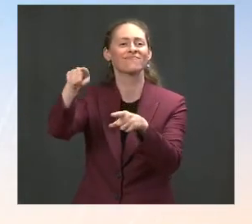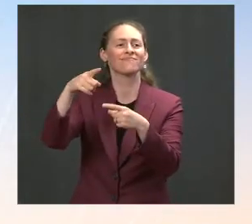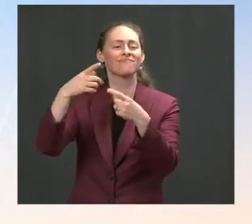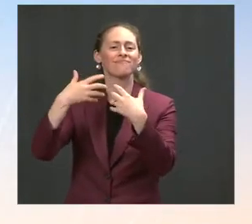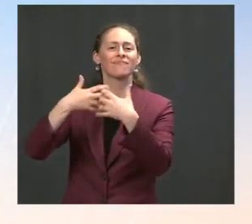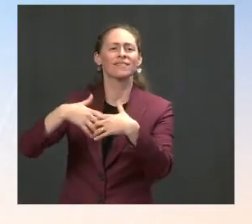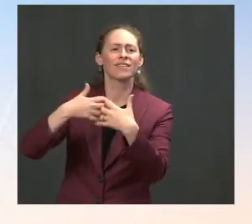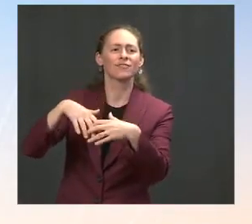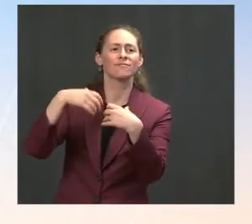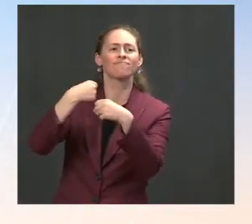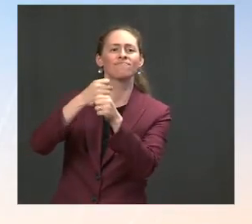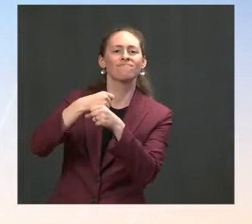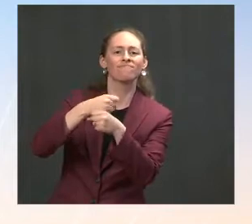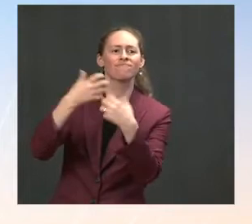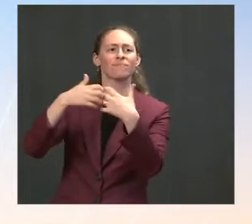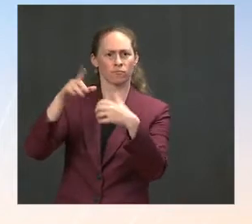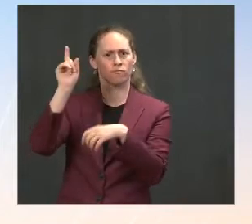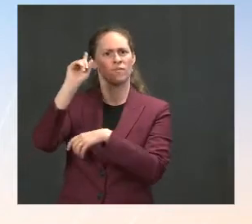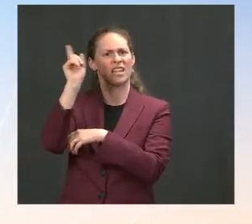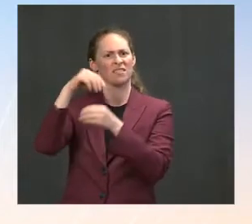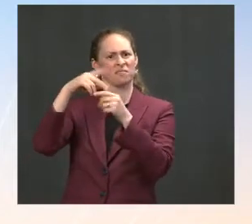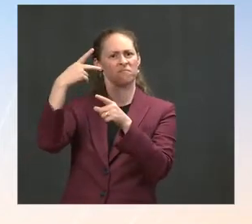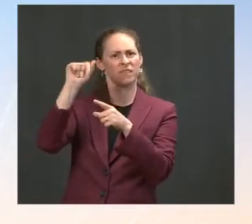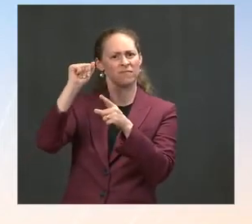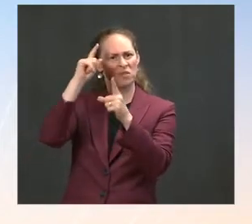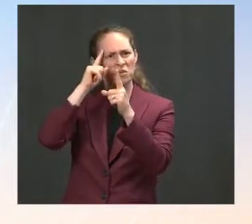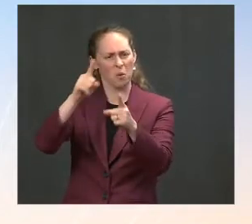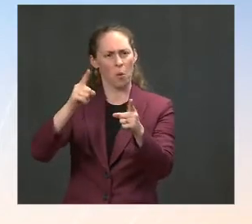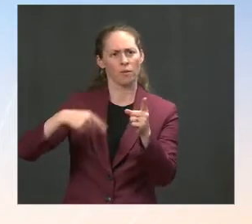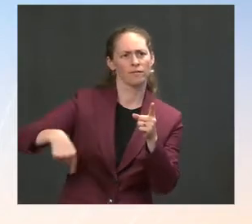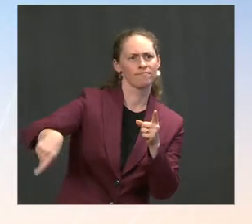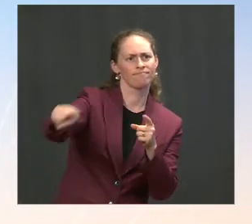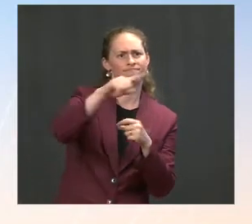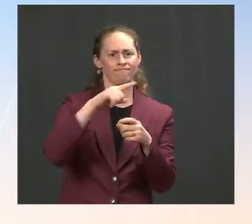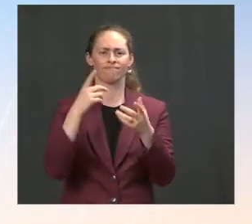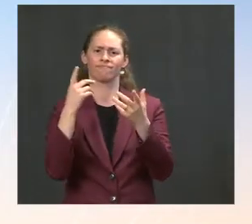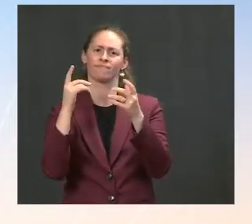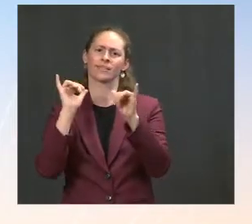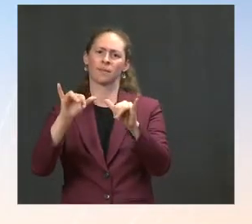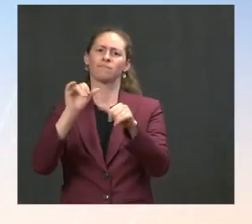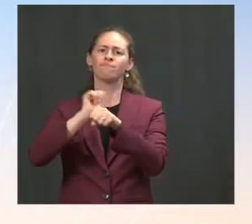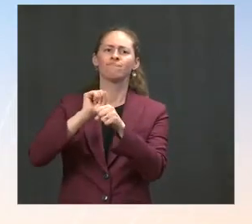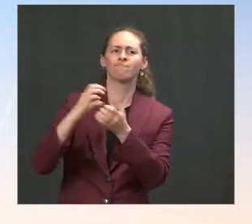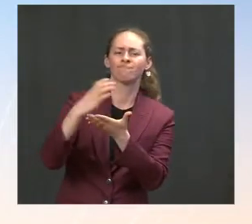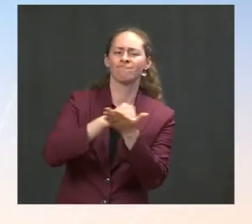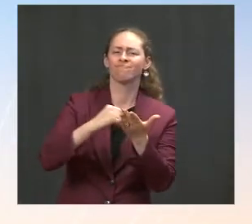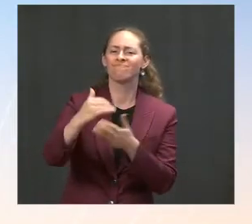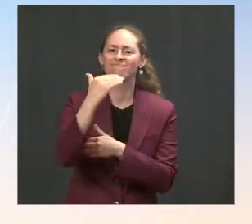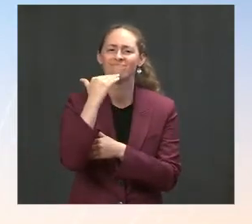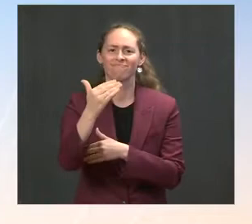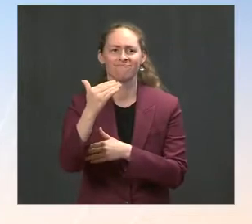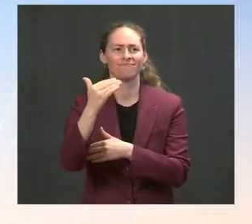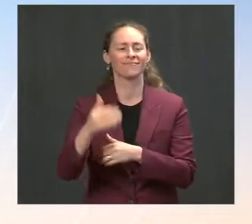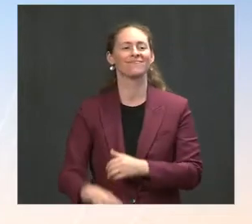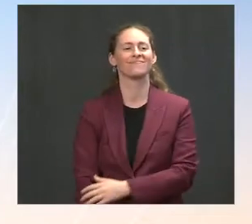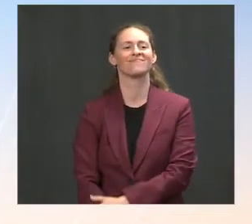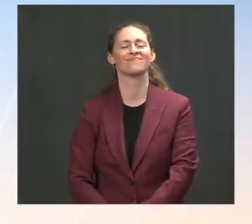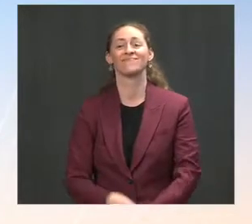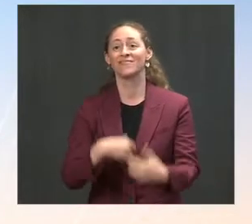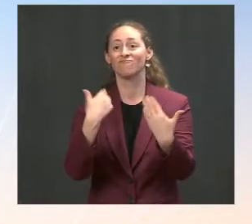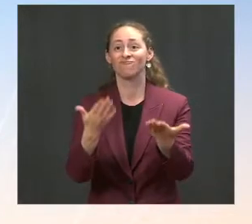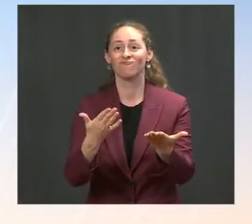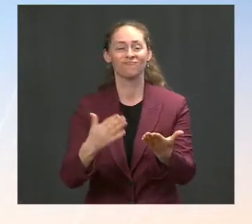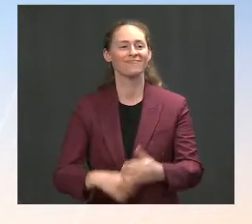jobs for American workers. We'll have more details for you over the weekend as things get finalized. Josh, why don't you kick us off? Thanks,